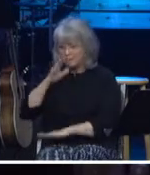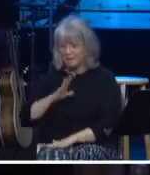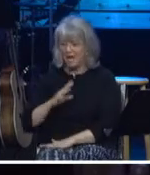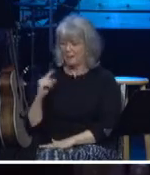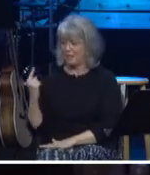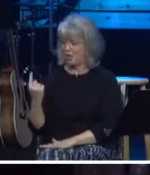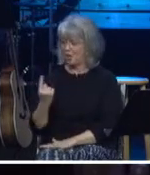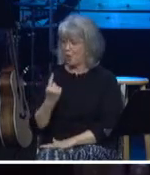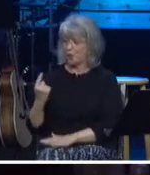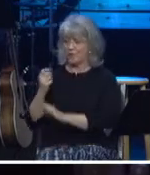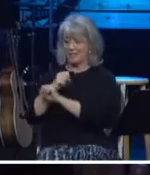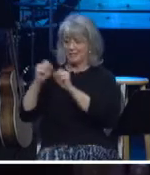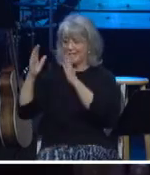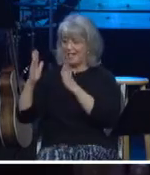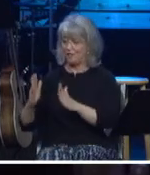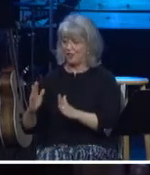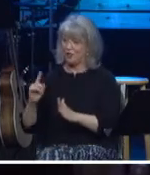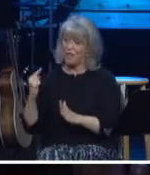only gospel.